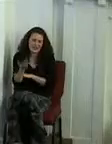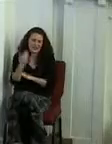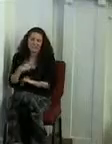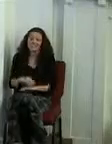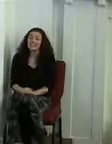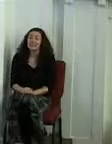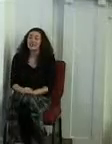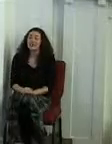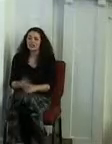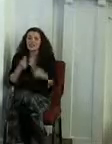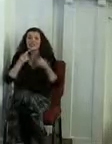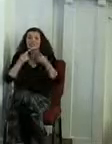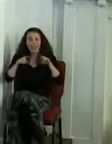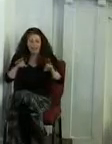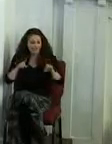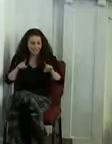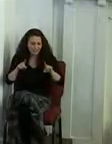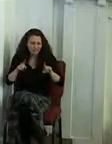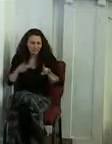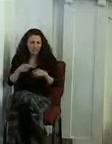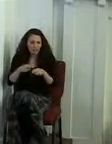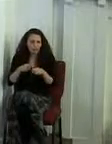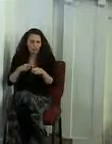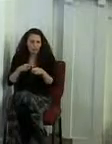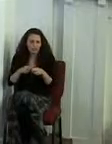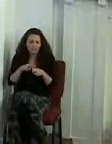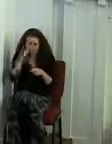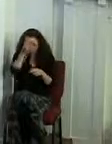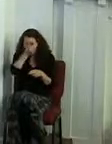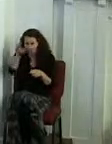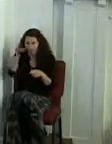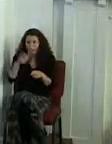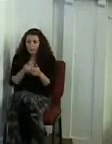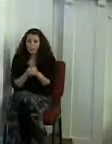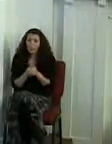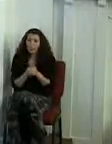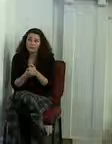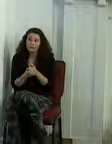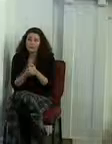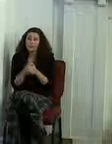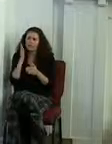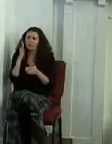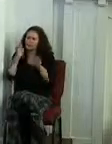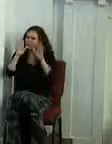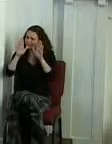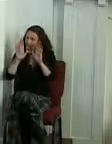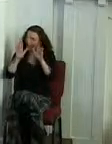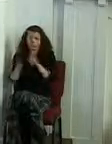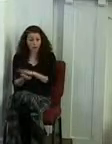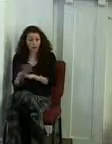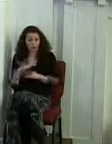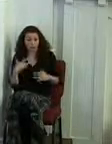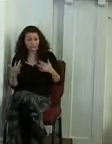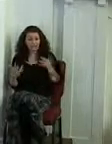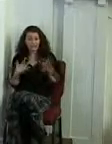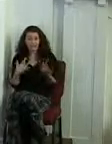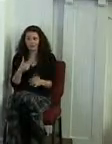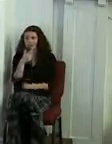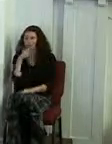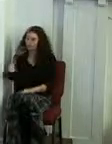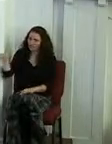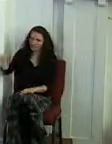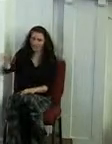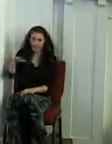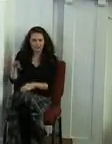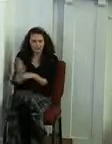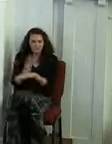are some announcements for you, and so if you would just bear with me as I just let you know what those are. You know, on a Sunday morning, it's really exciting to watch the courtyard and how